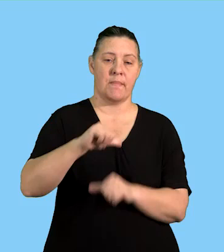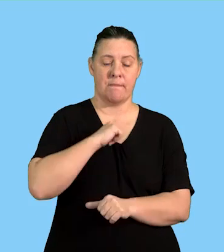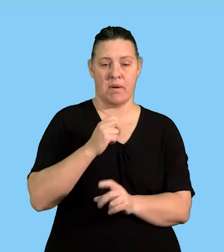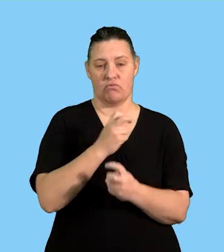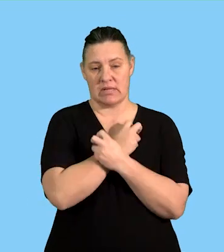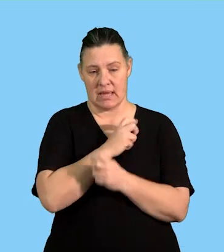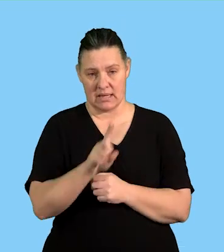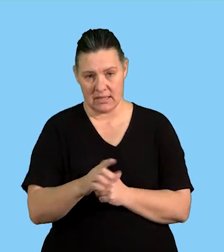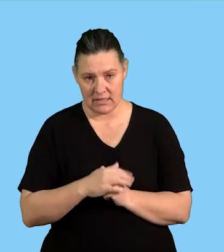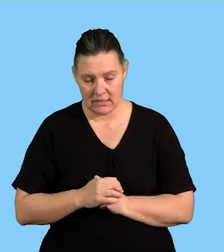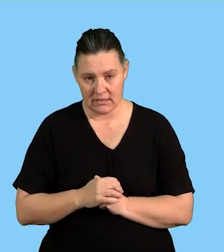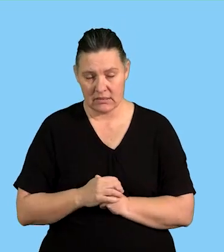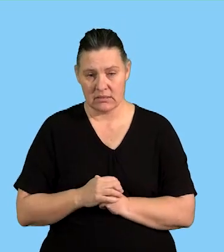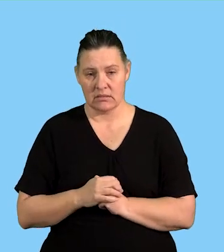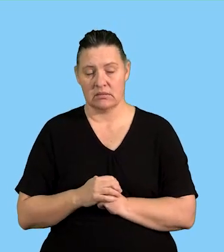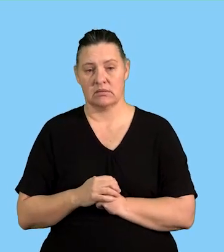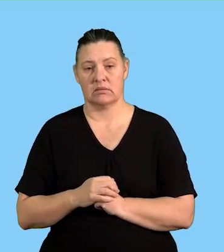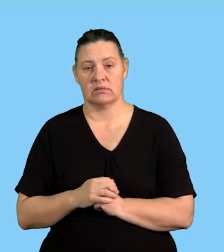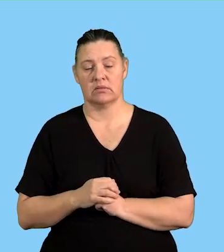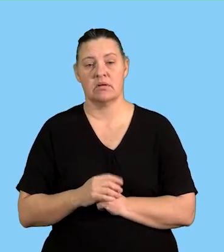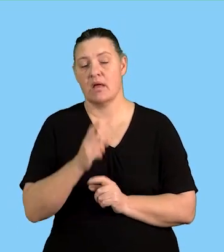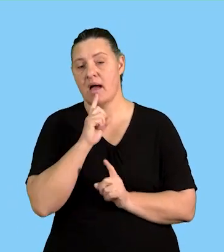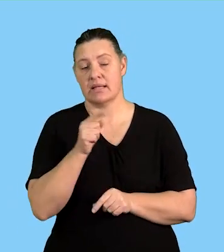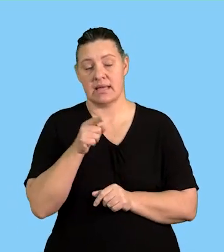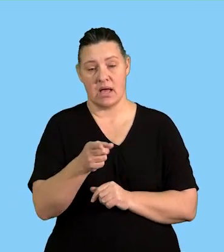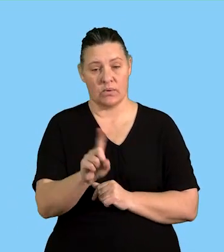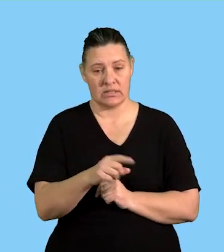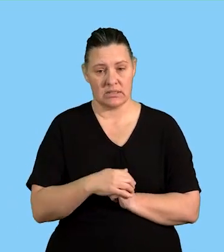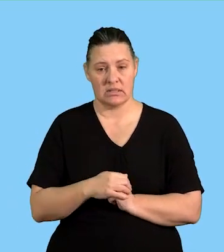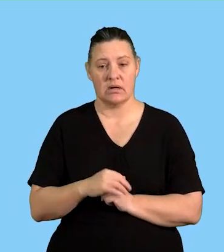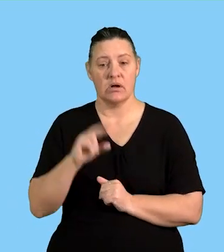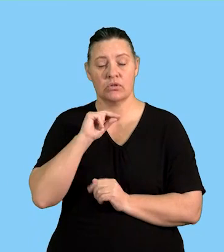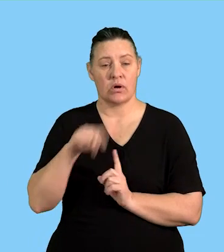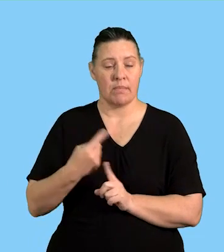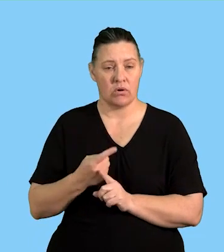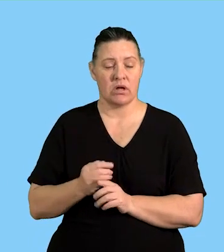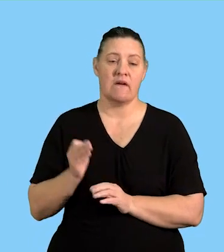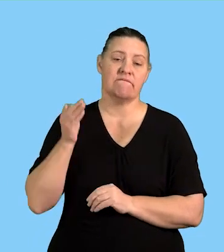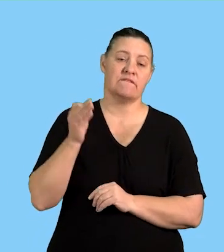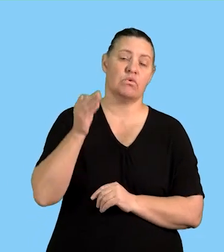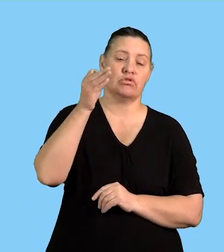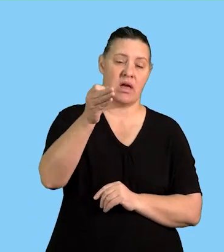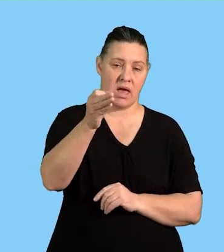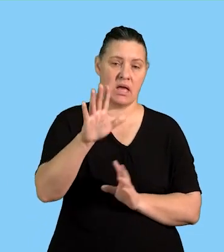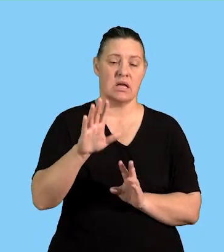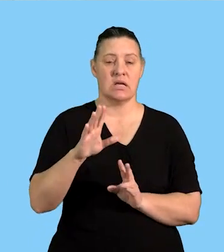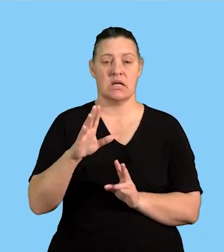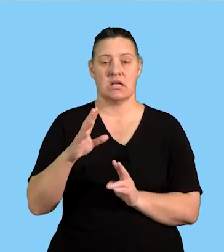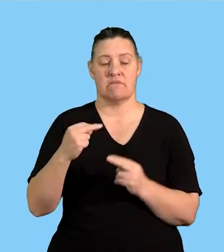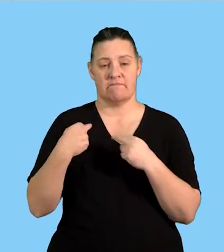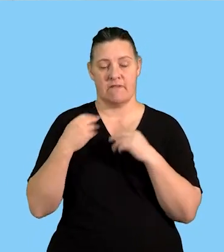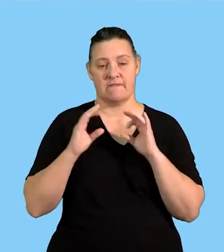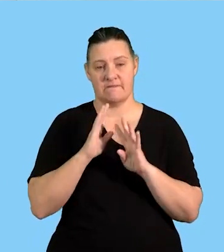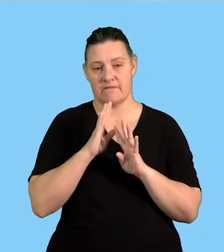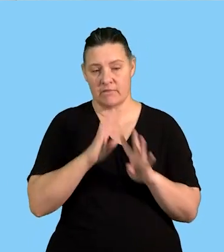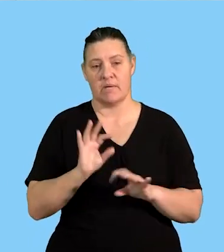retirement. Now, what is the answer there? The answer there is talking about future being secured. It's talking about